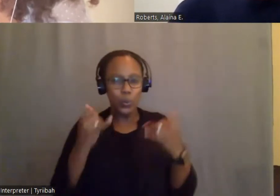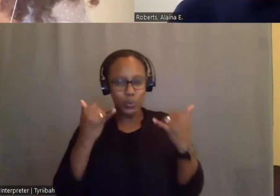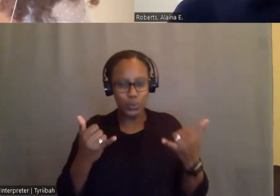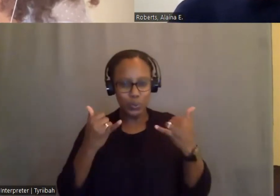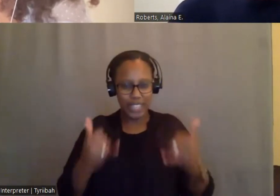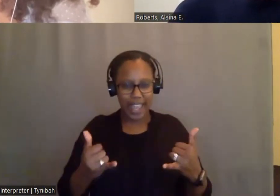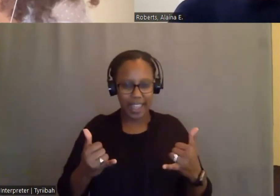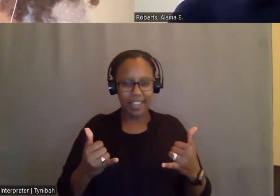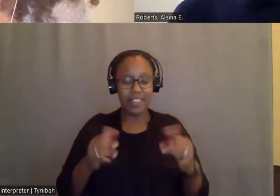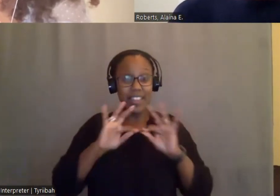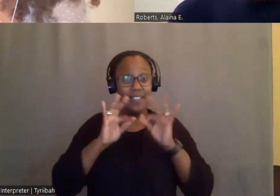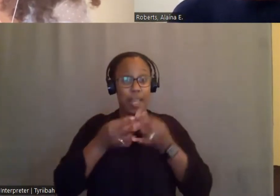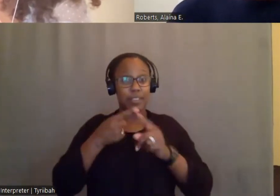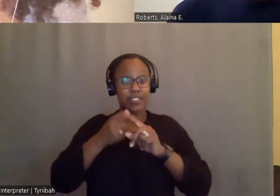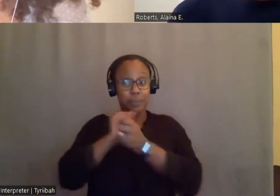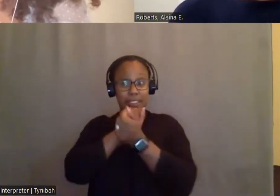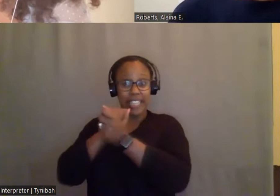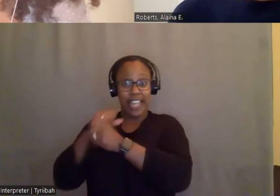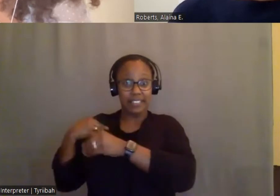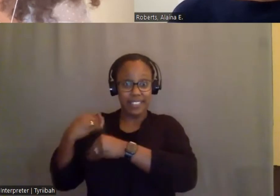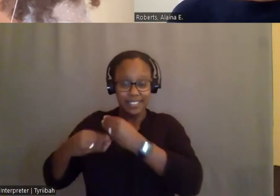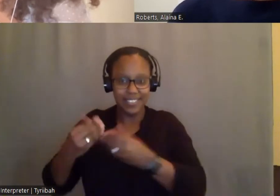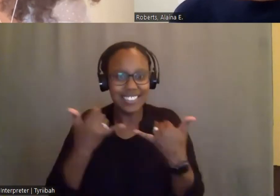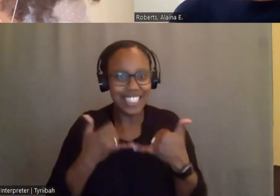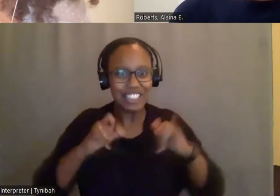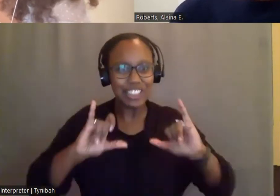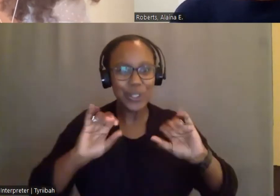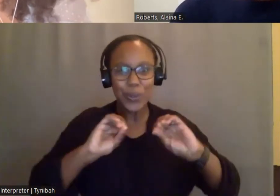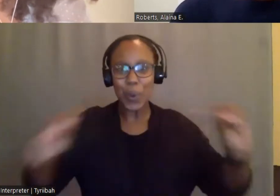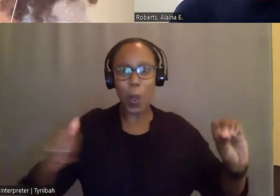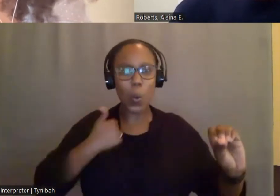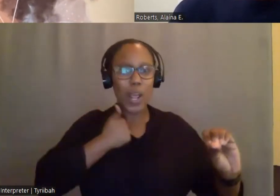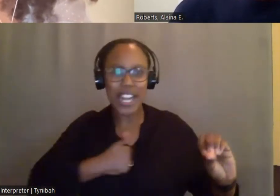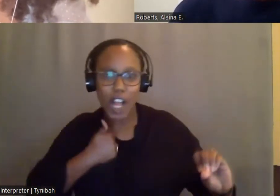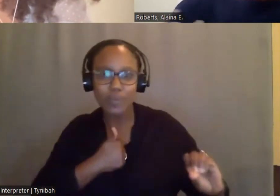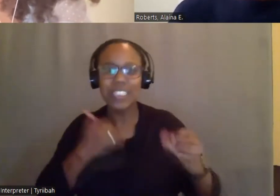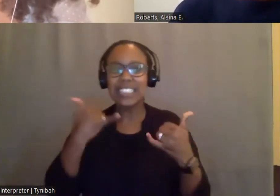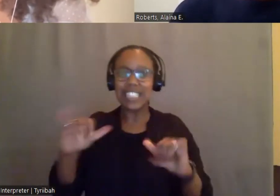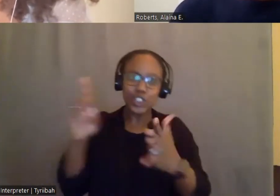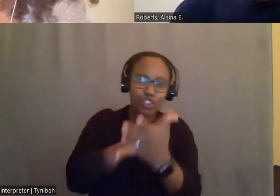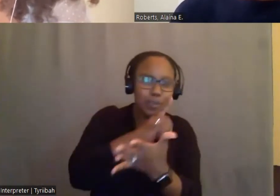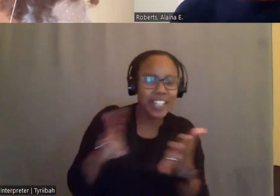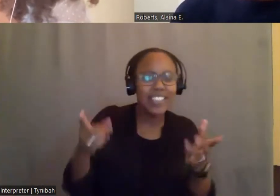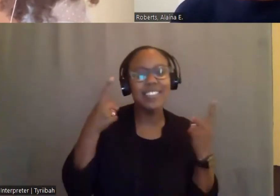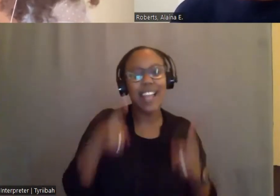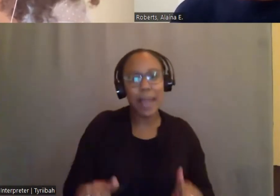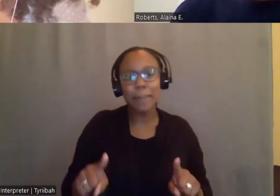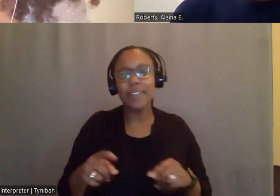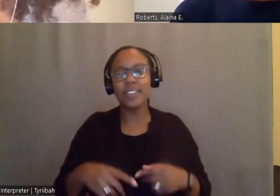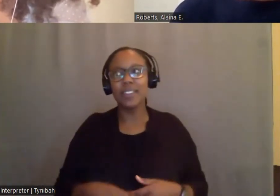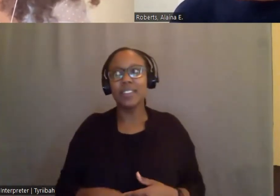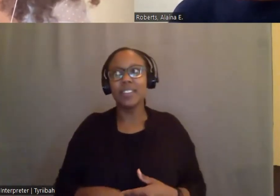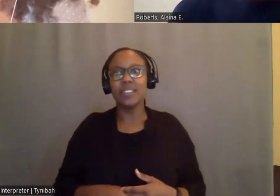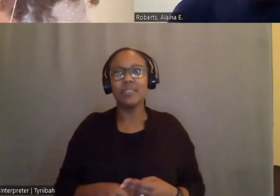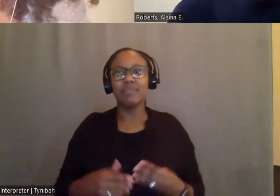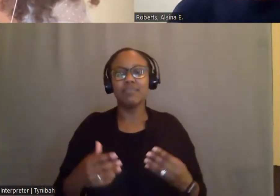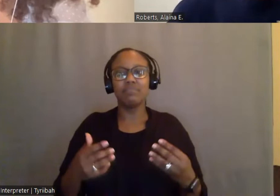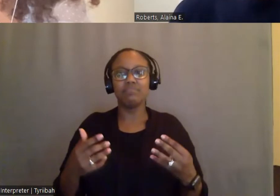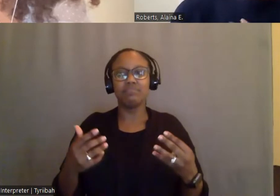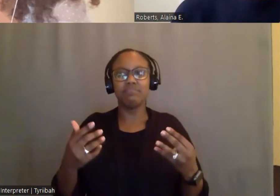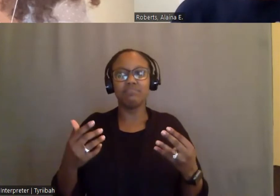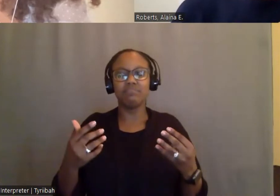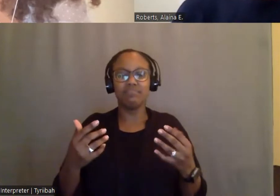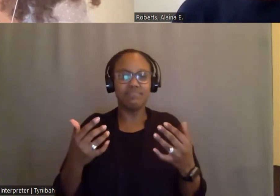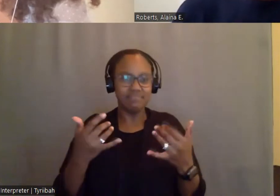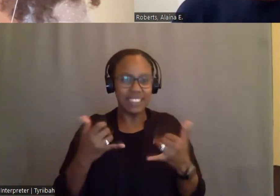slaves, often there is still no acknowledgement, there is still discrimination. And so there is still very much a need for that